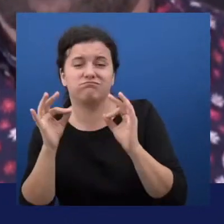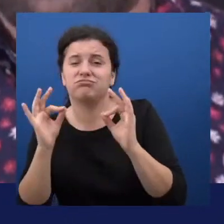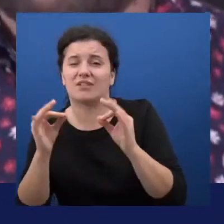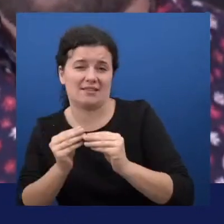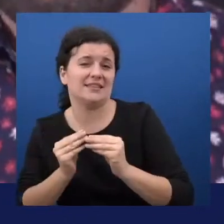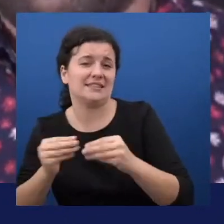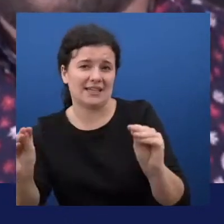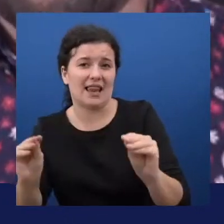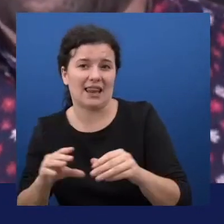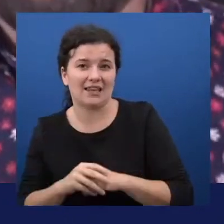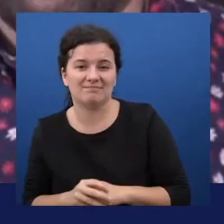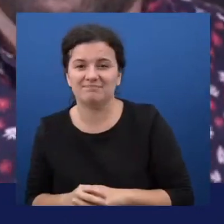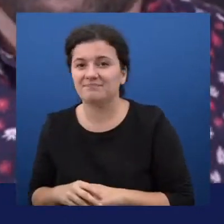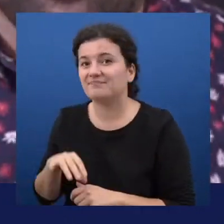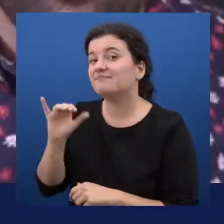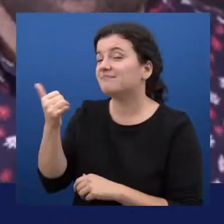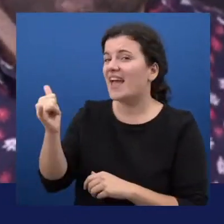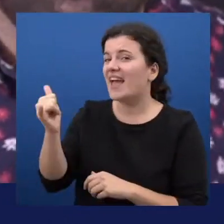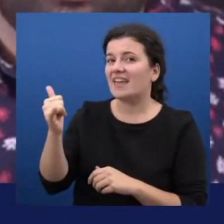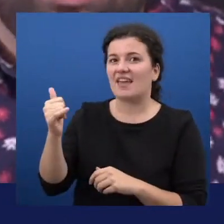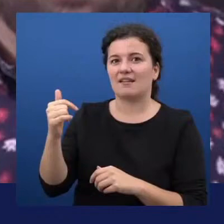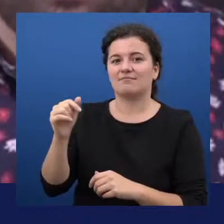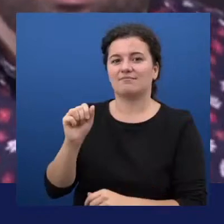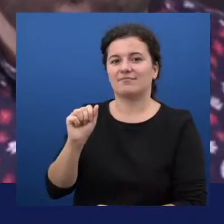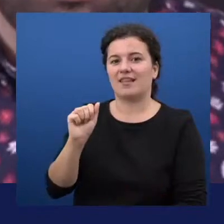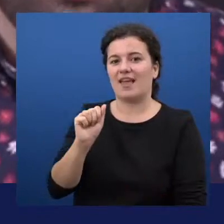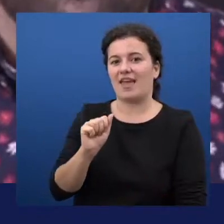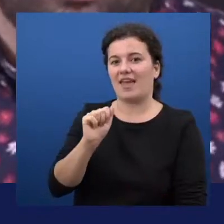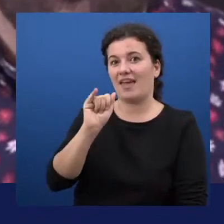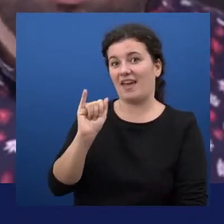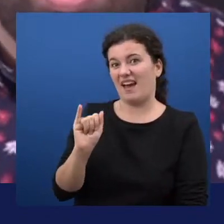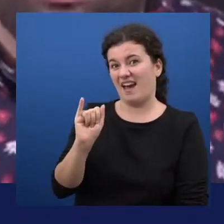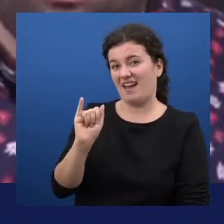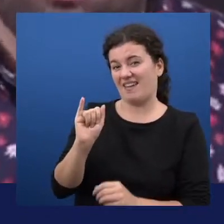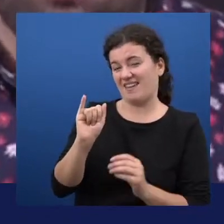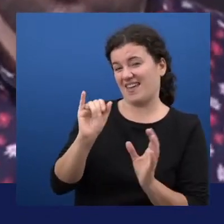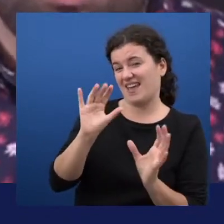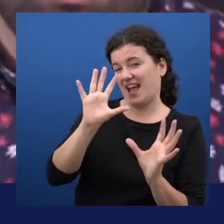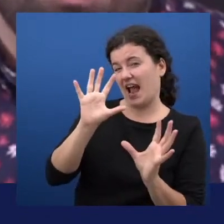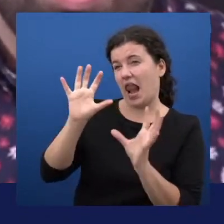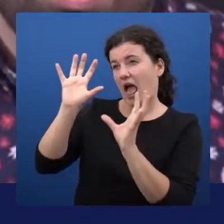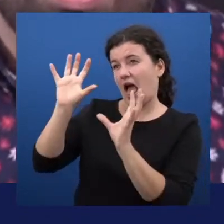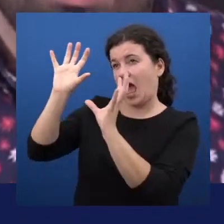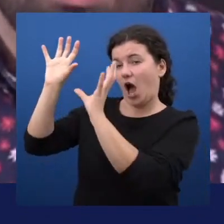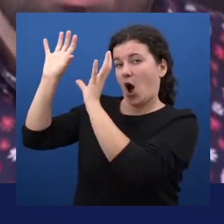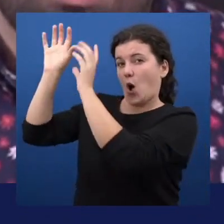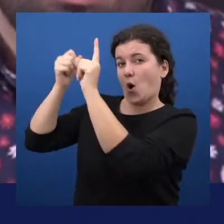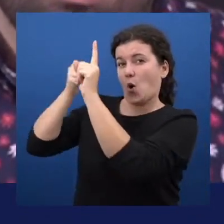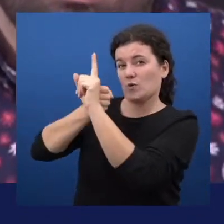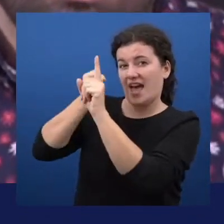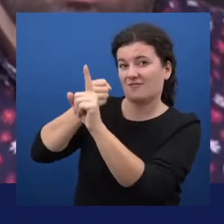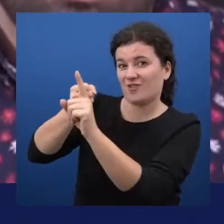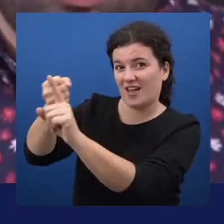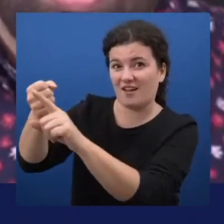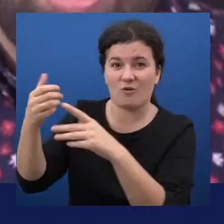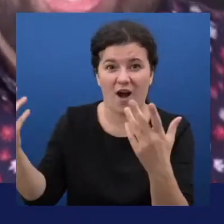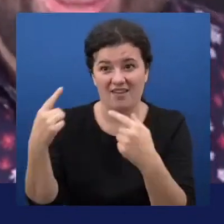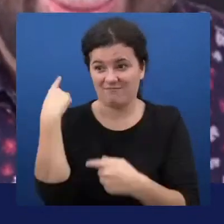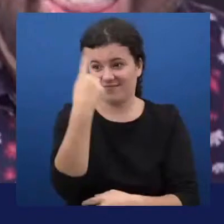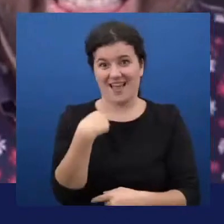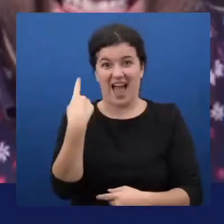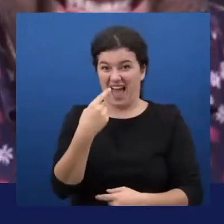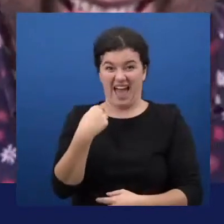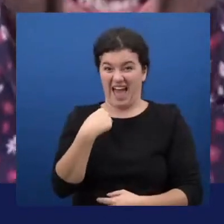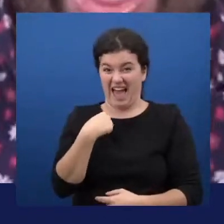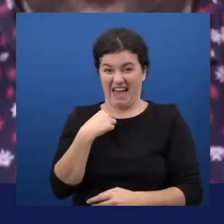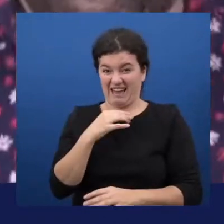And that's why I guess I am an AI cloud advocate, because I really don't work. Haven't worked for years,